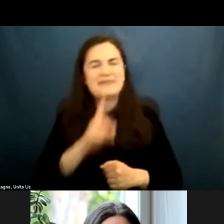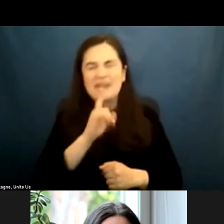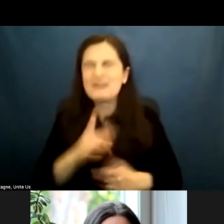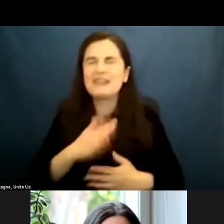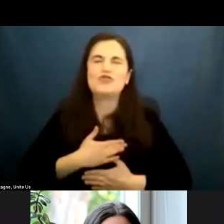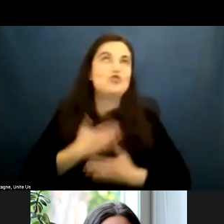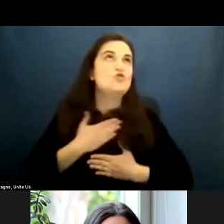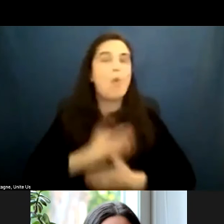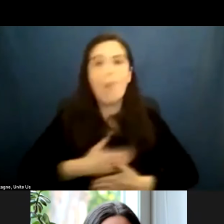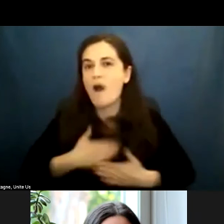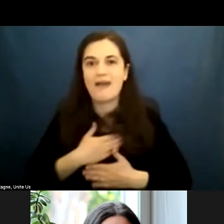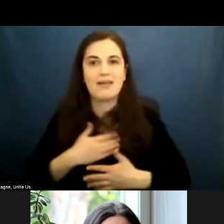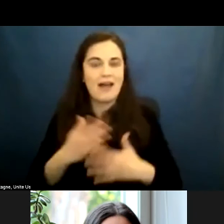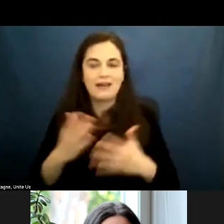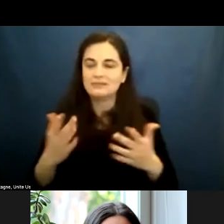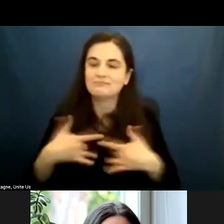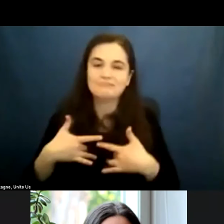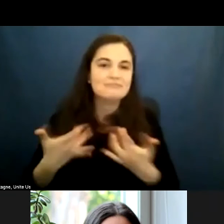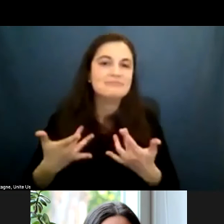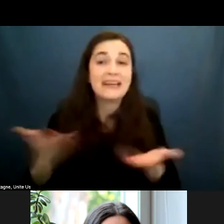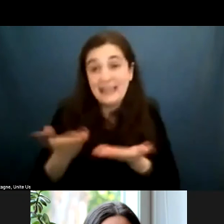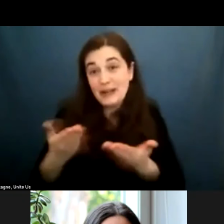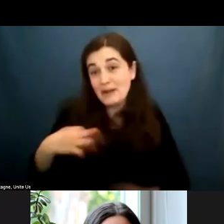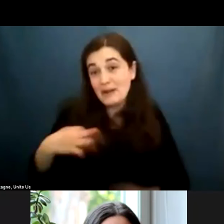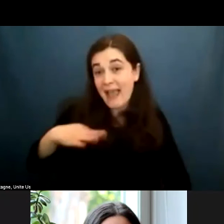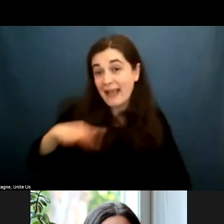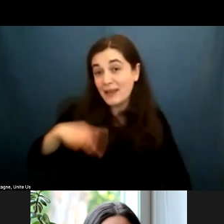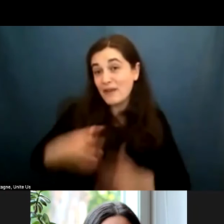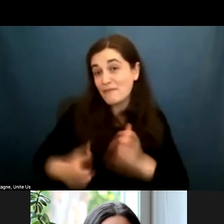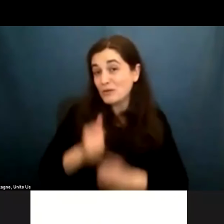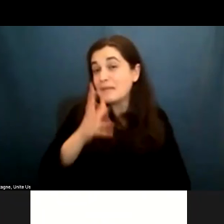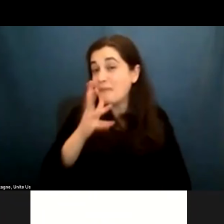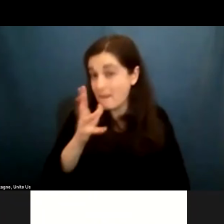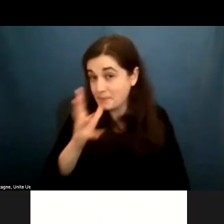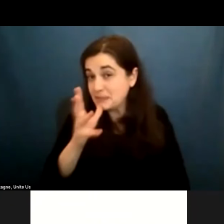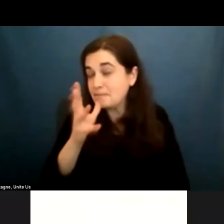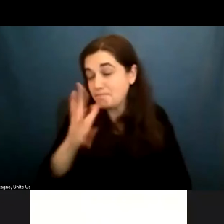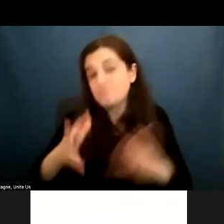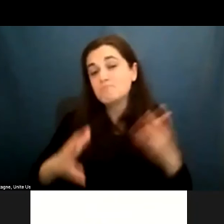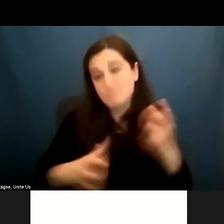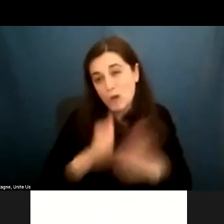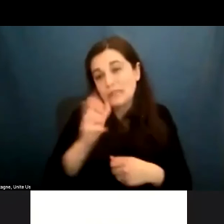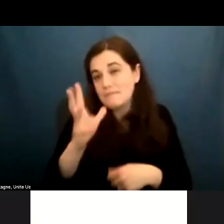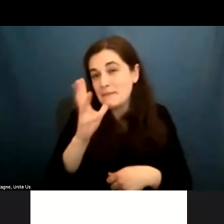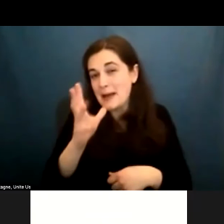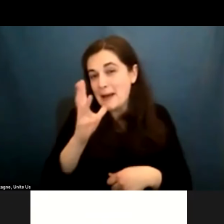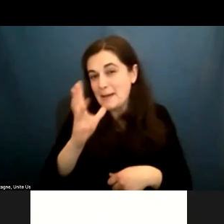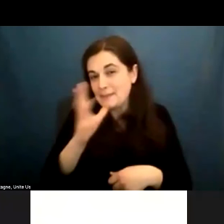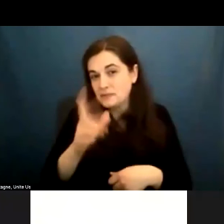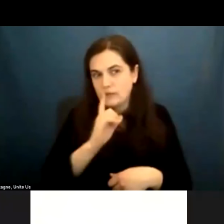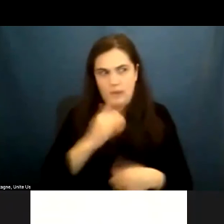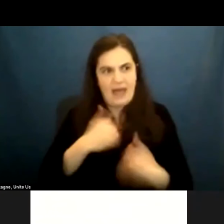Maine here, we had a group of mostly moms that really spans the 16 counties. I think we